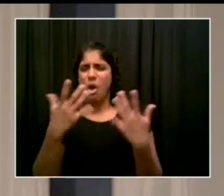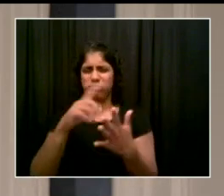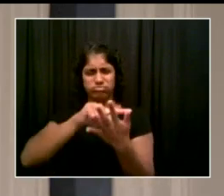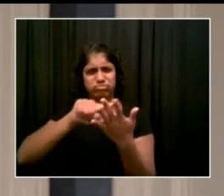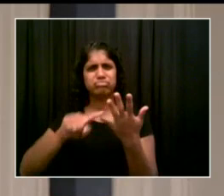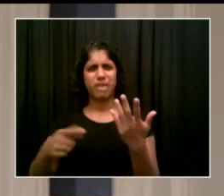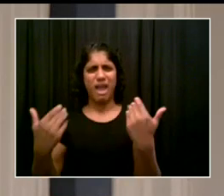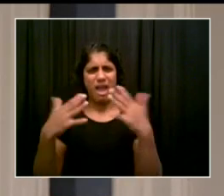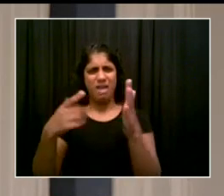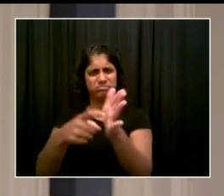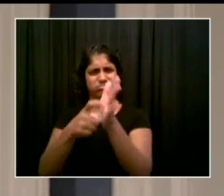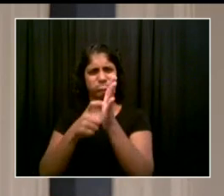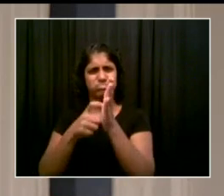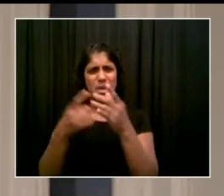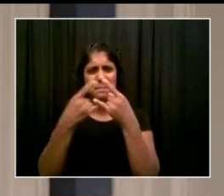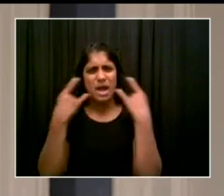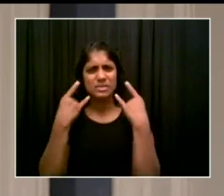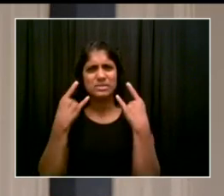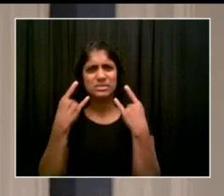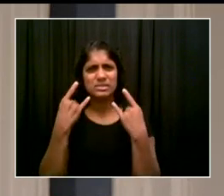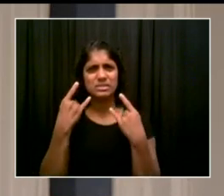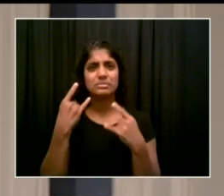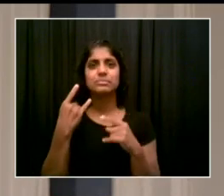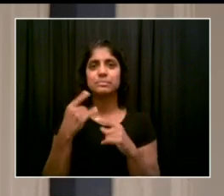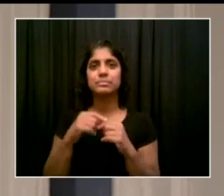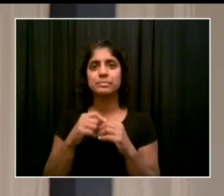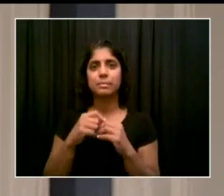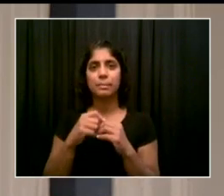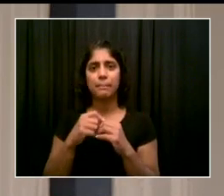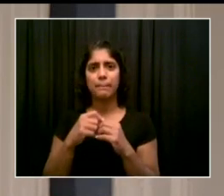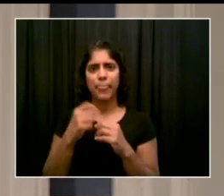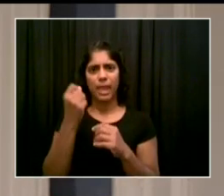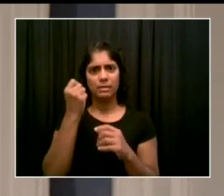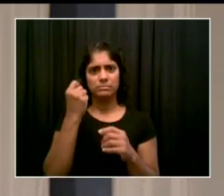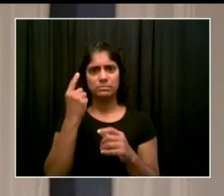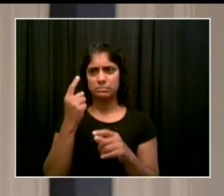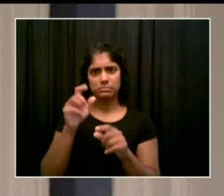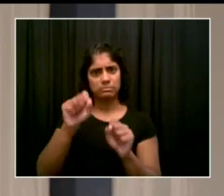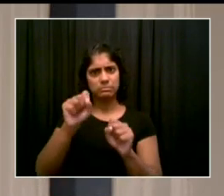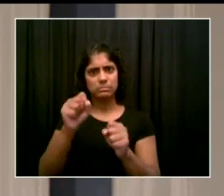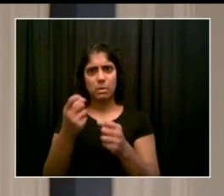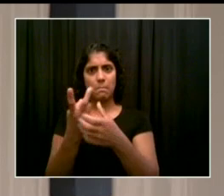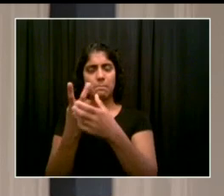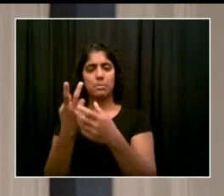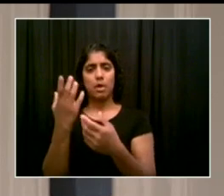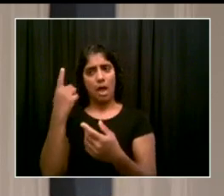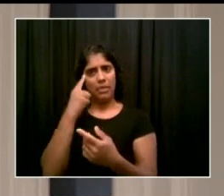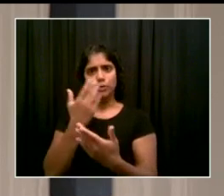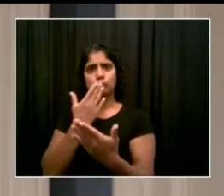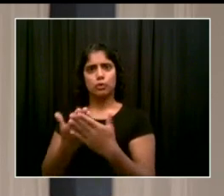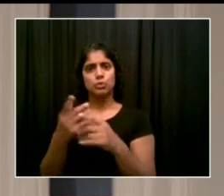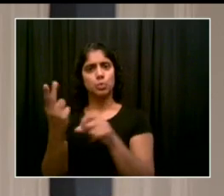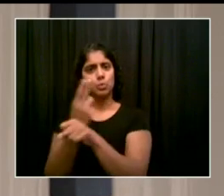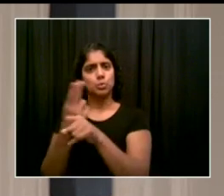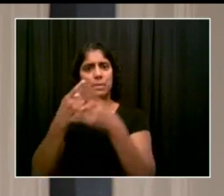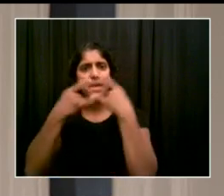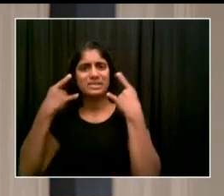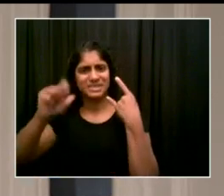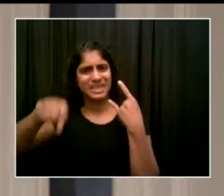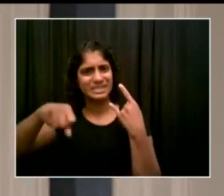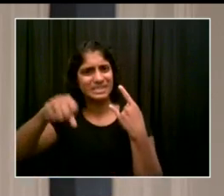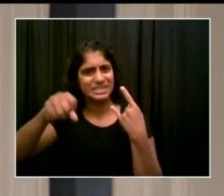that we are going to get much more mileage out of attempting to enforce